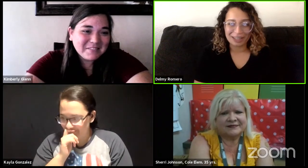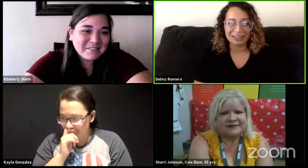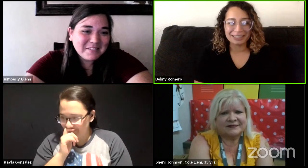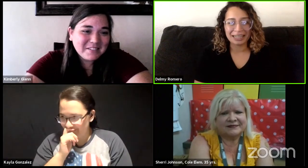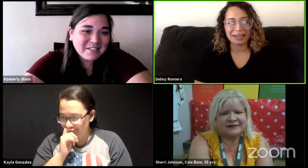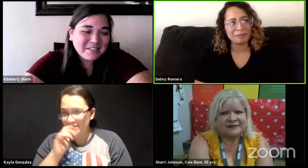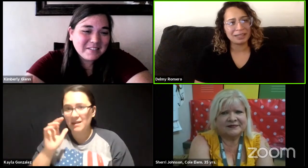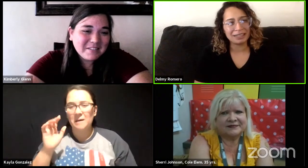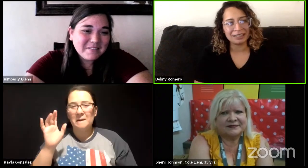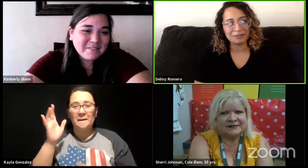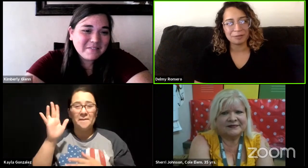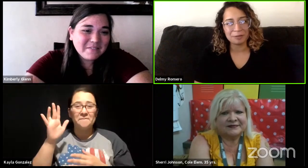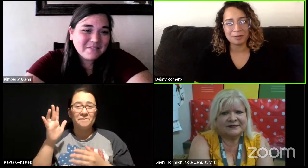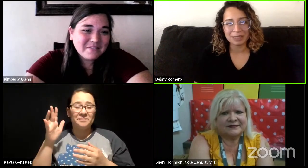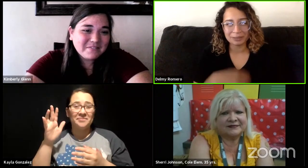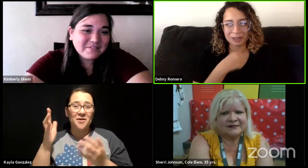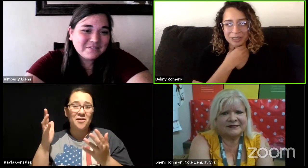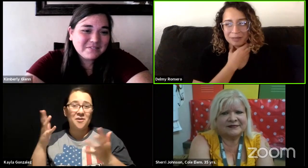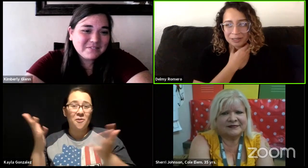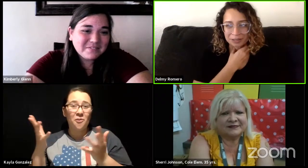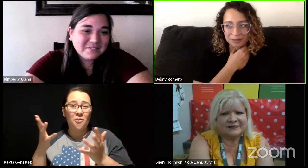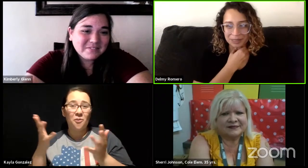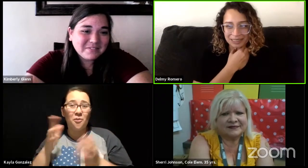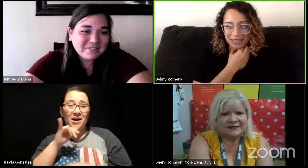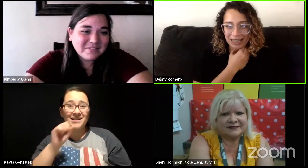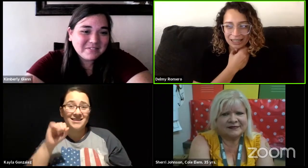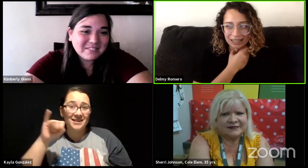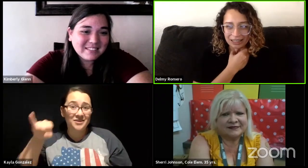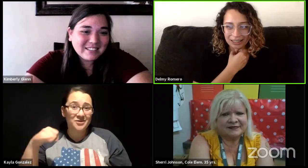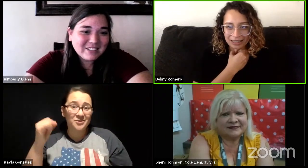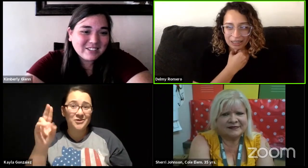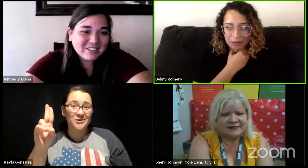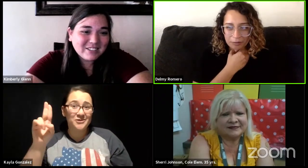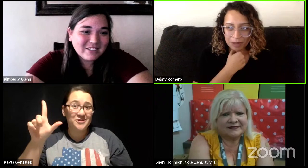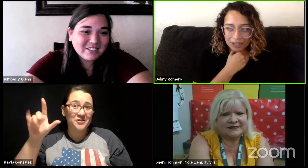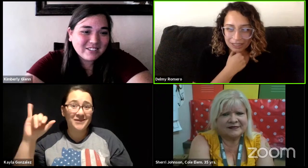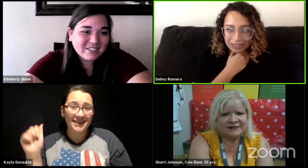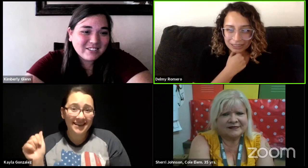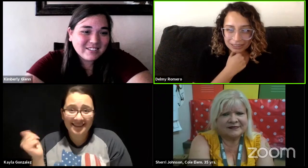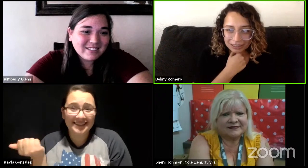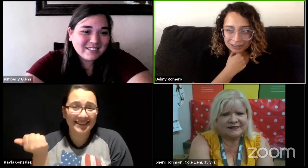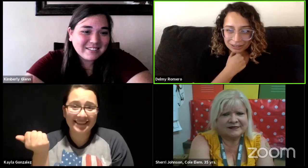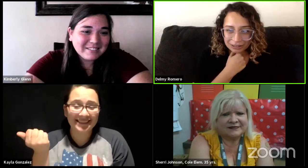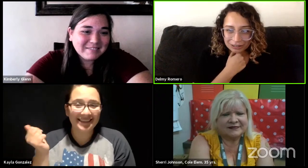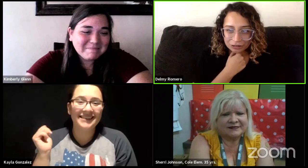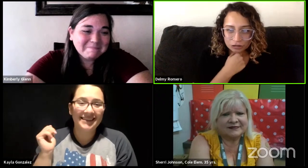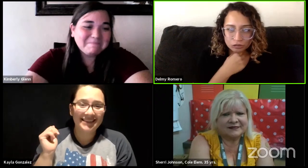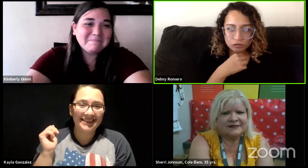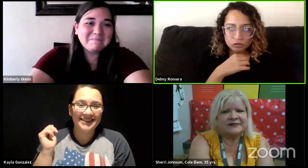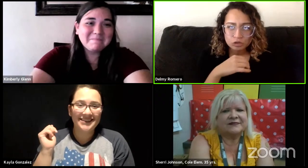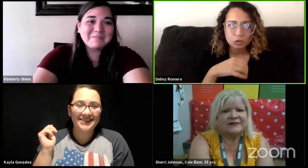And it's okay, let's say, and I'm thinking of a woman's first name that starts with a J. What is